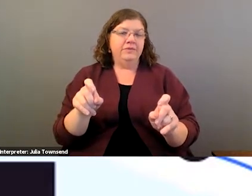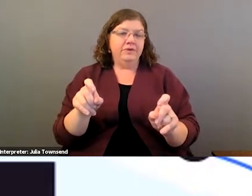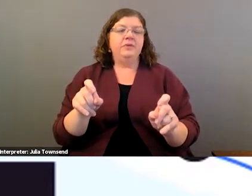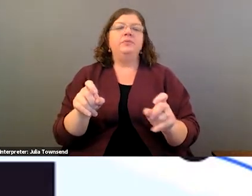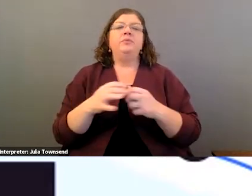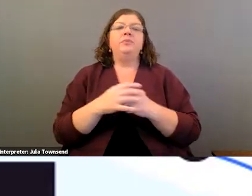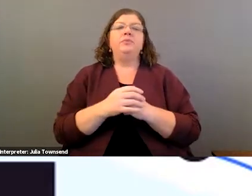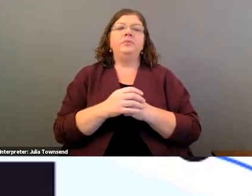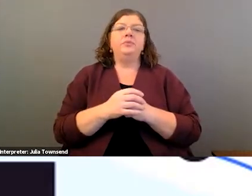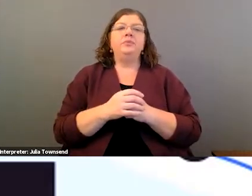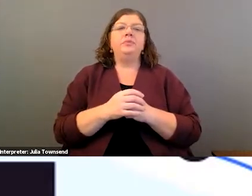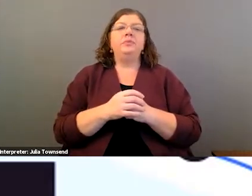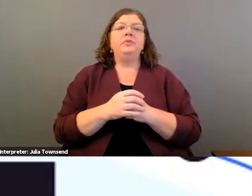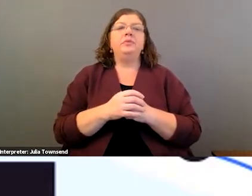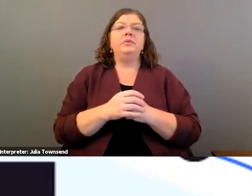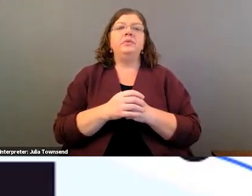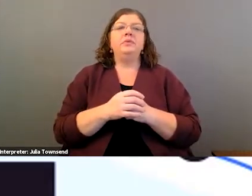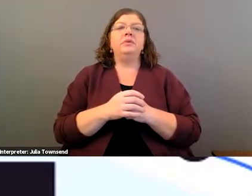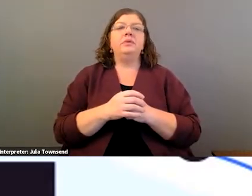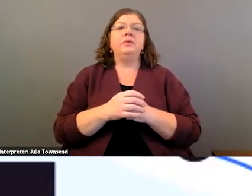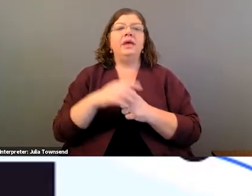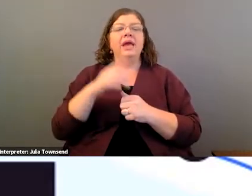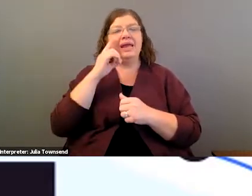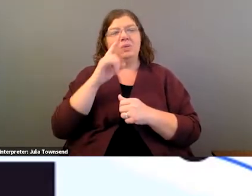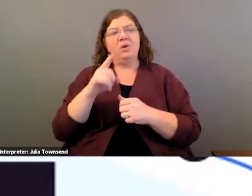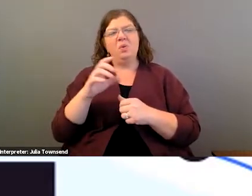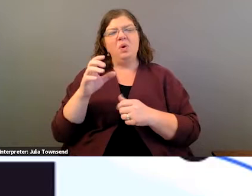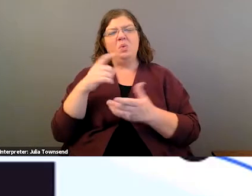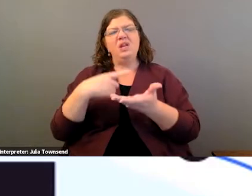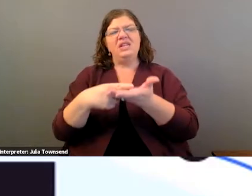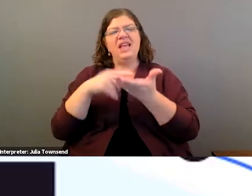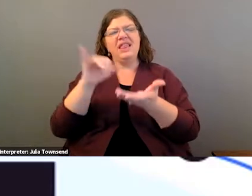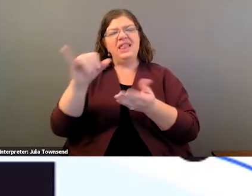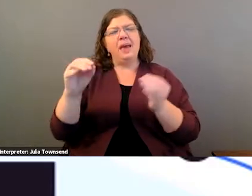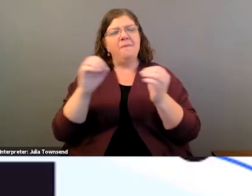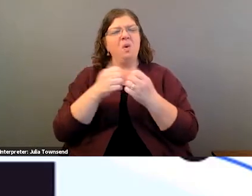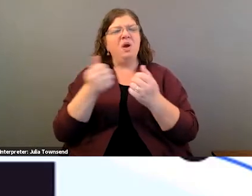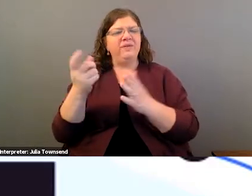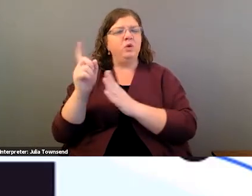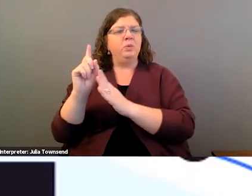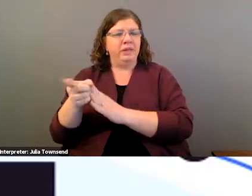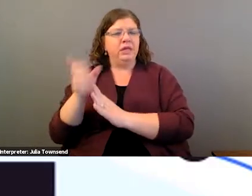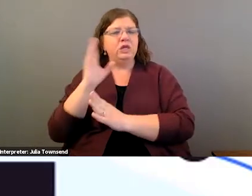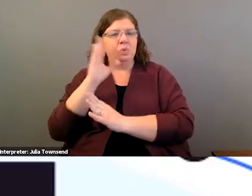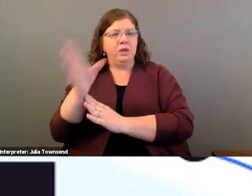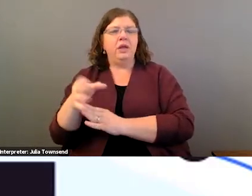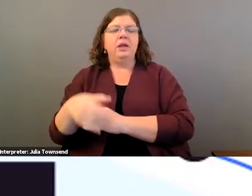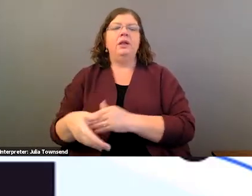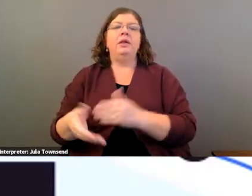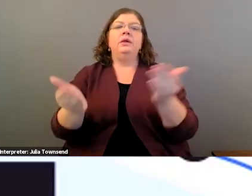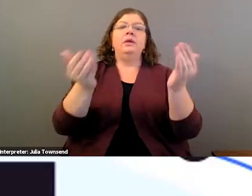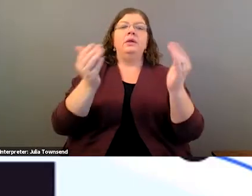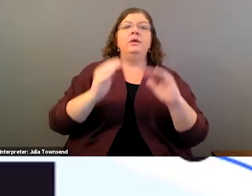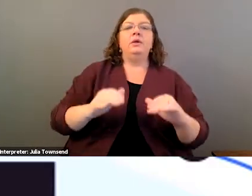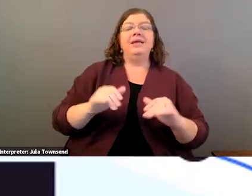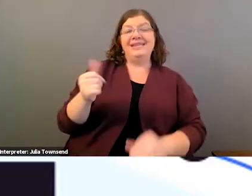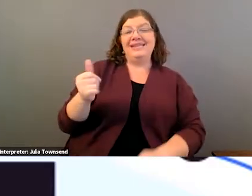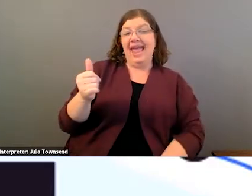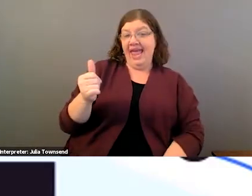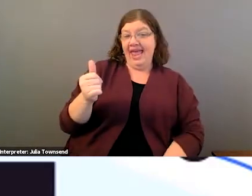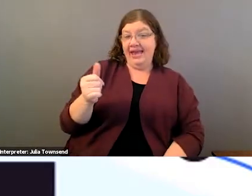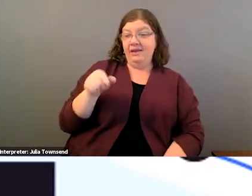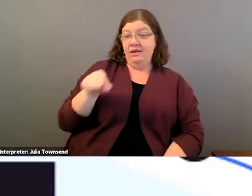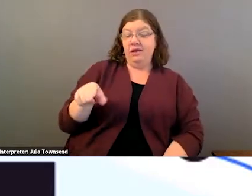cases, and I'm going to talk a little bit more about that in just a few minutes. And then 10 cases